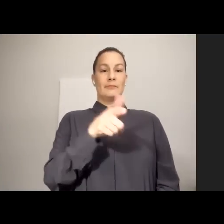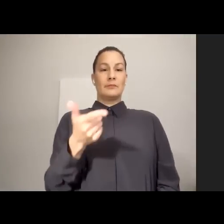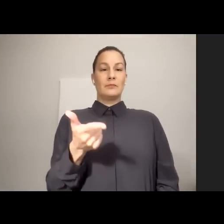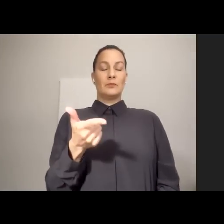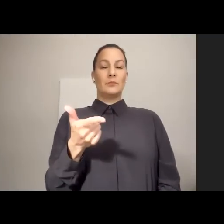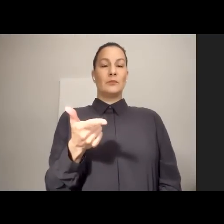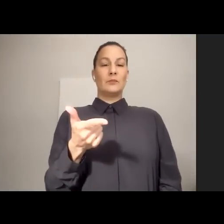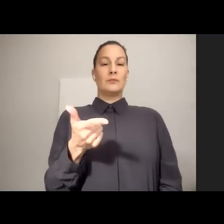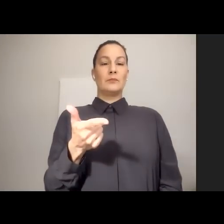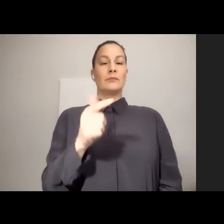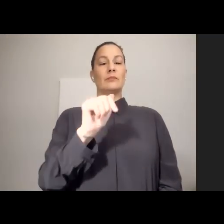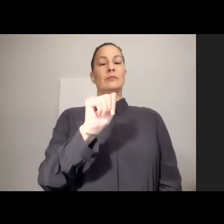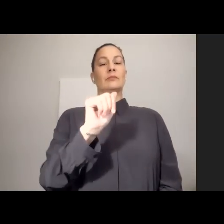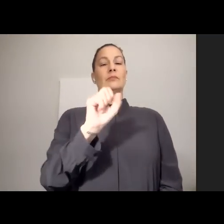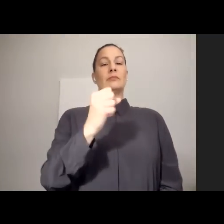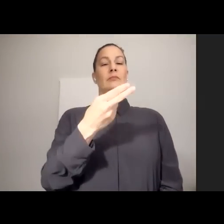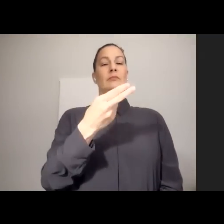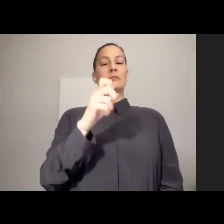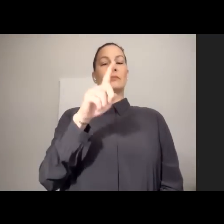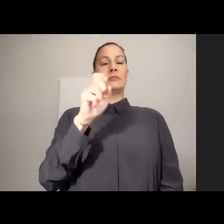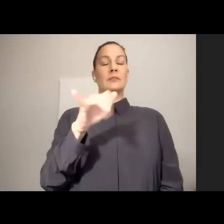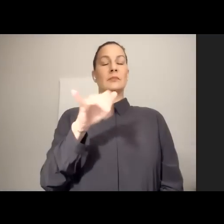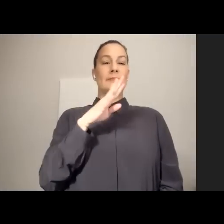Thank you, Giselle.